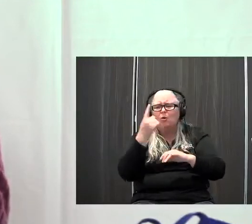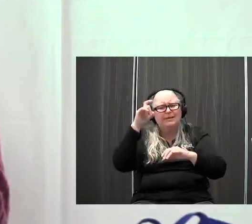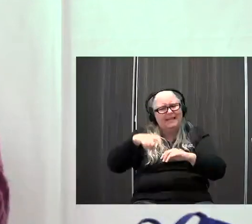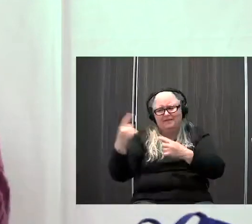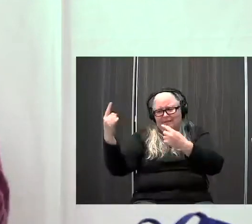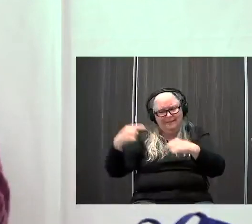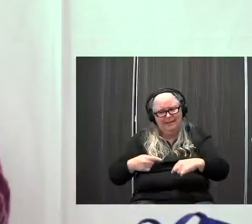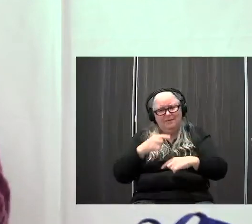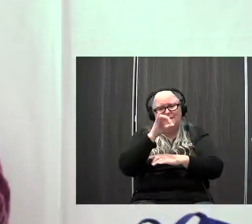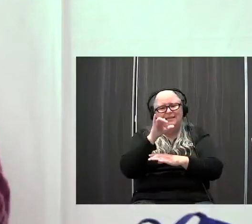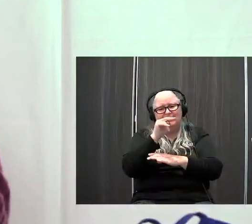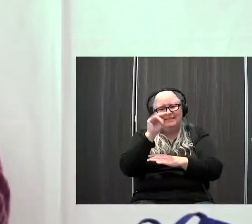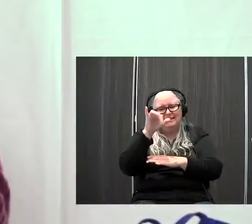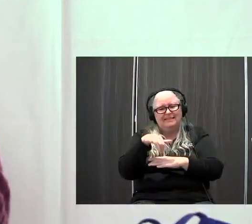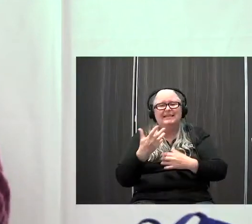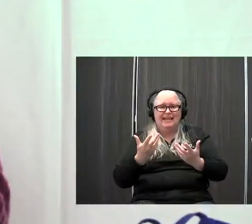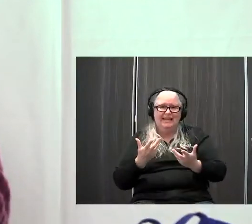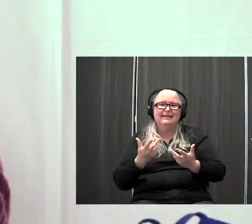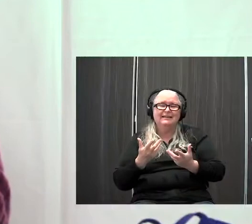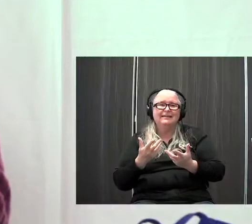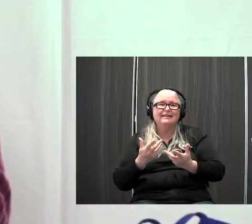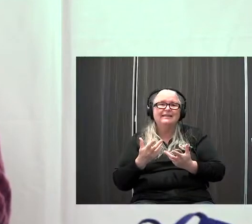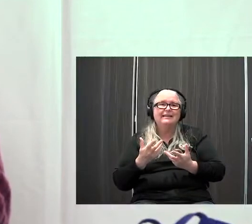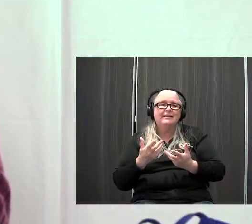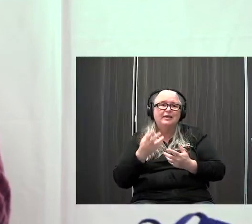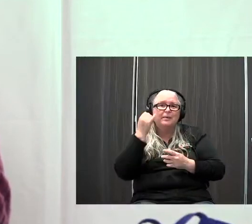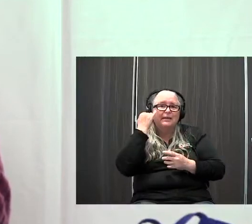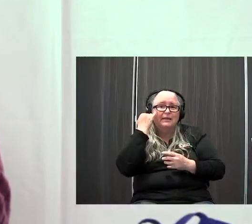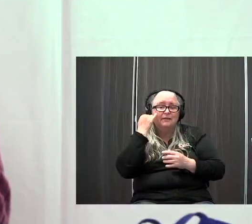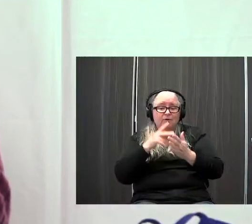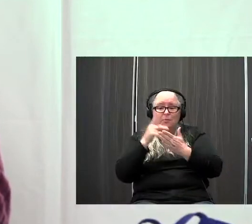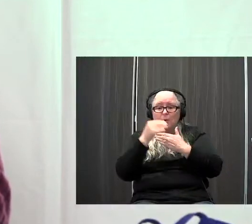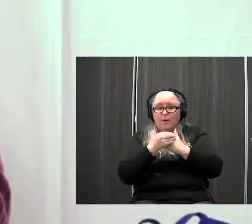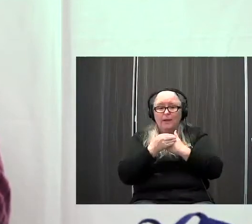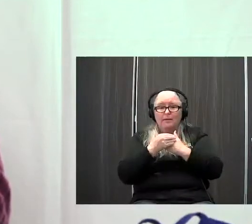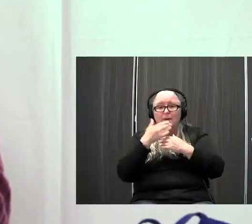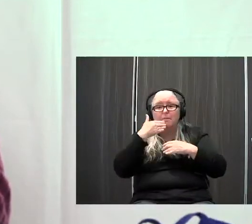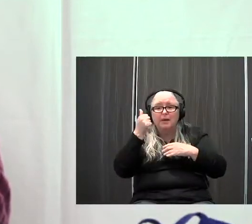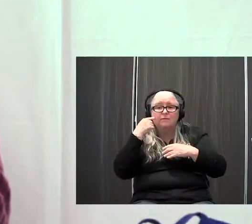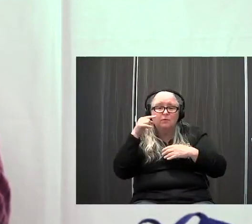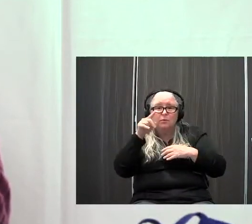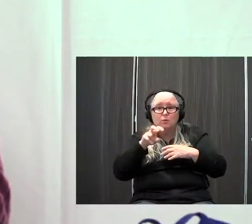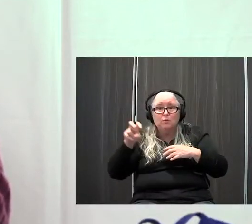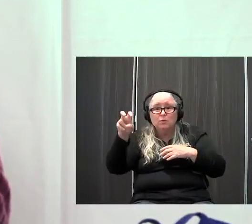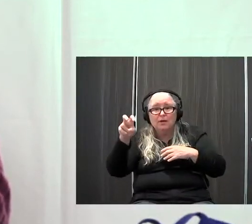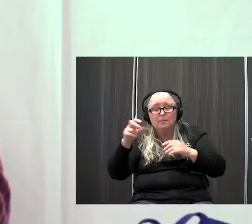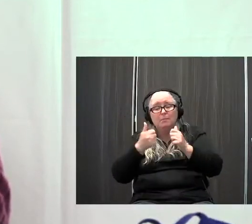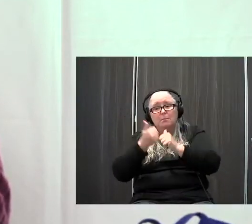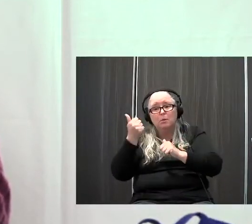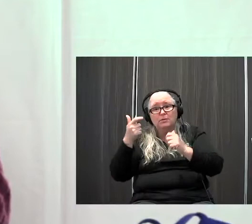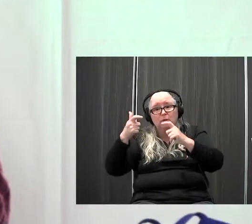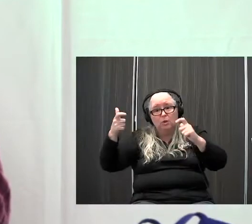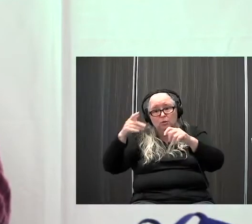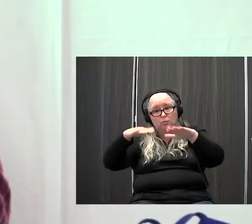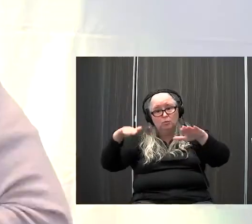a program that's a little easier to travel to, most large urban children's hospitals have developmental